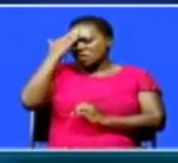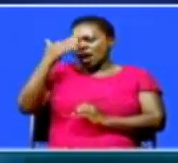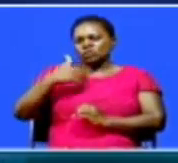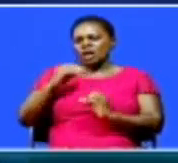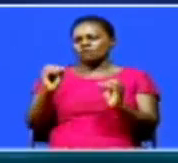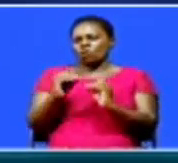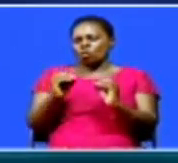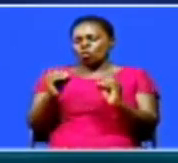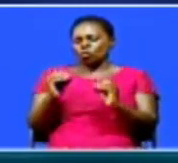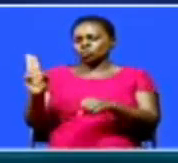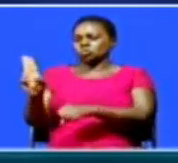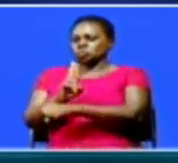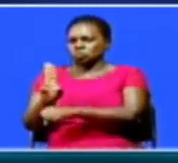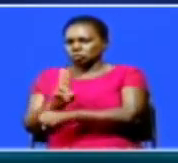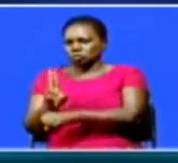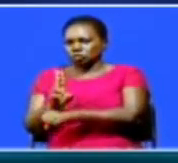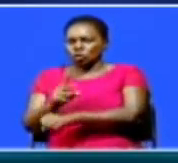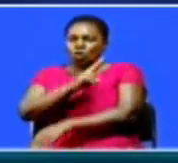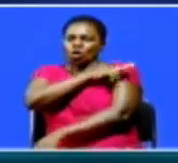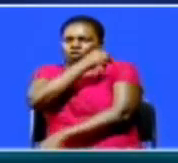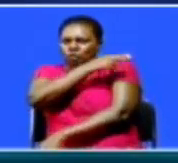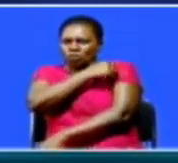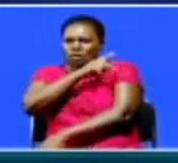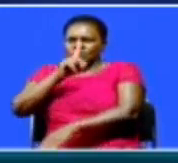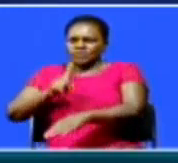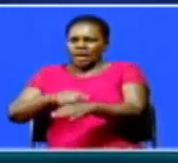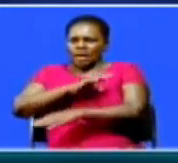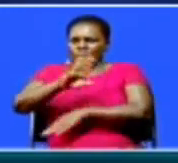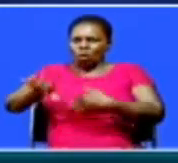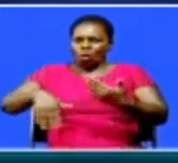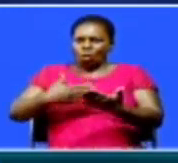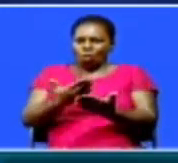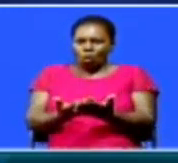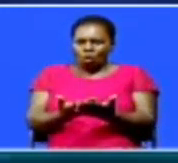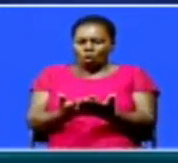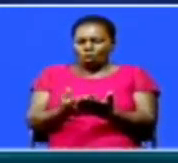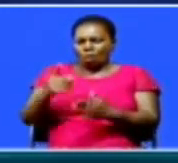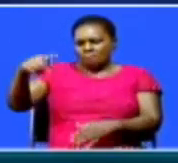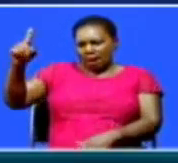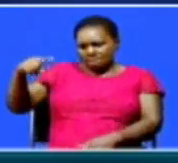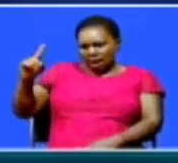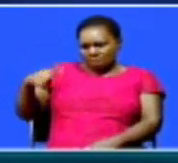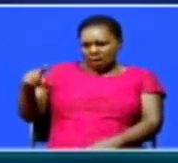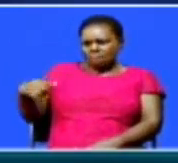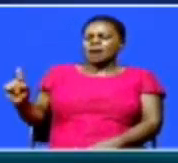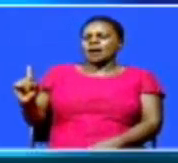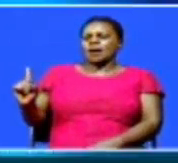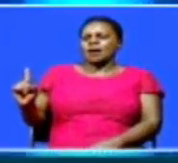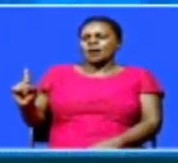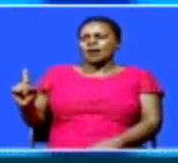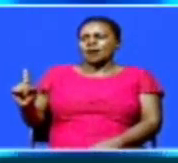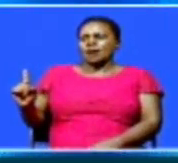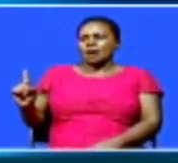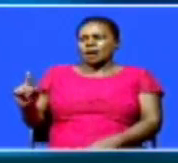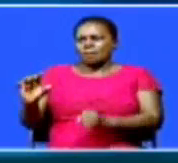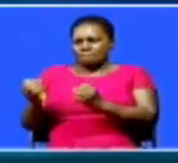and deploying it in hospitals once all the certification is in place.